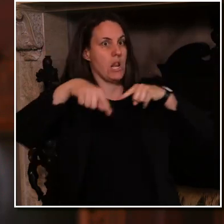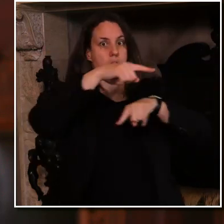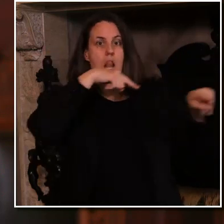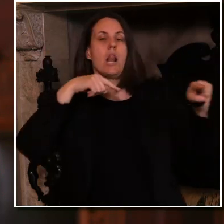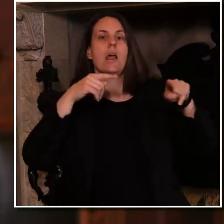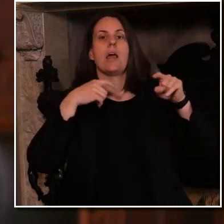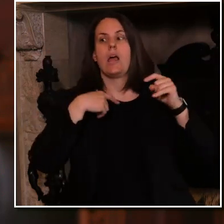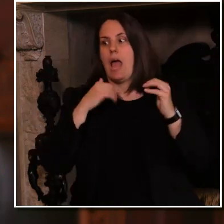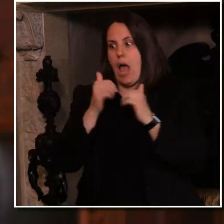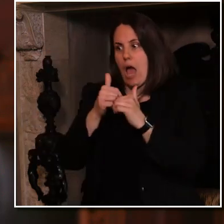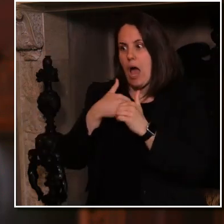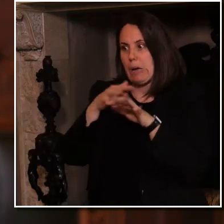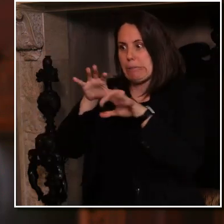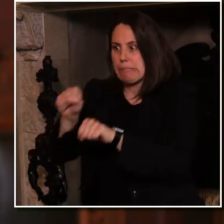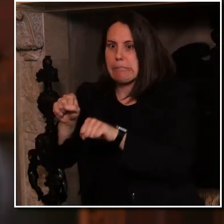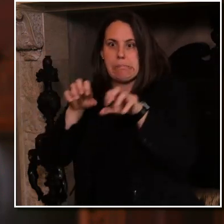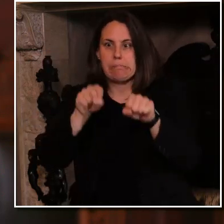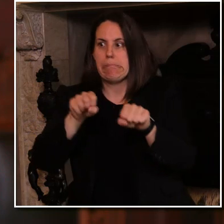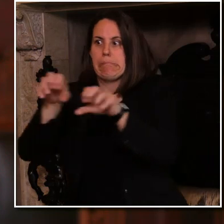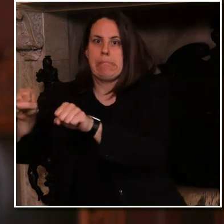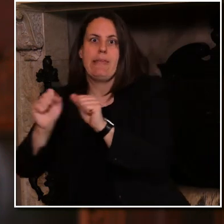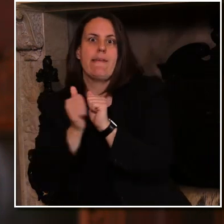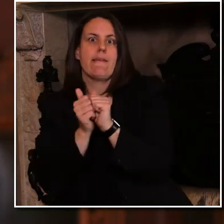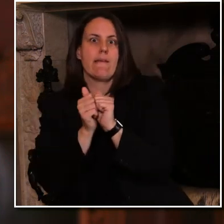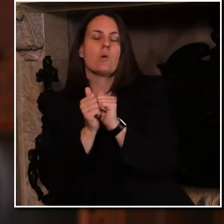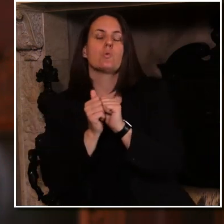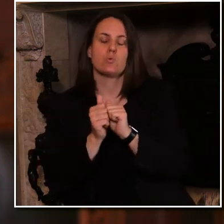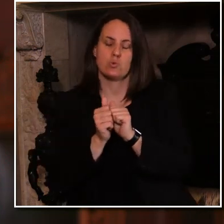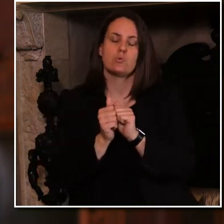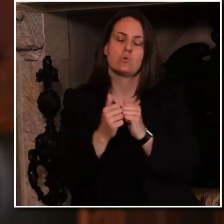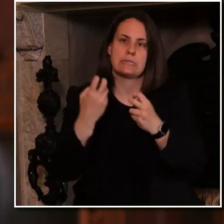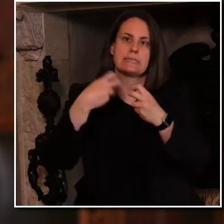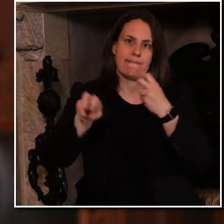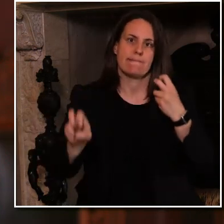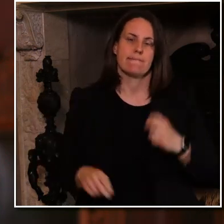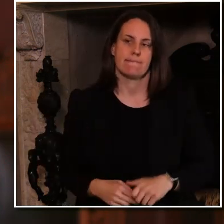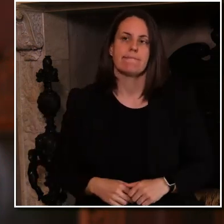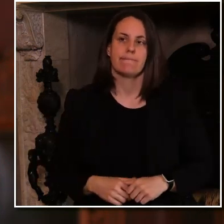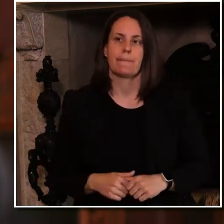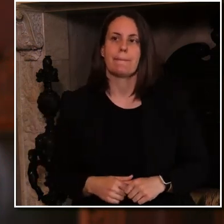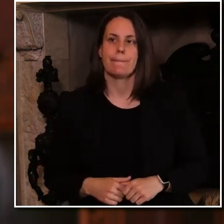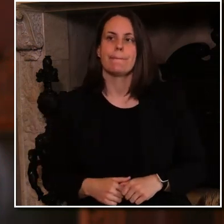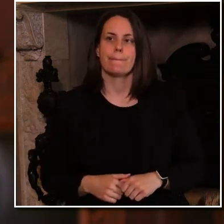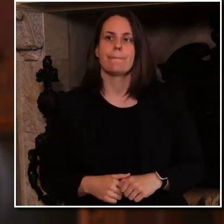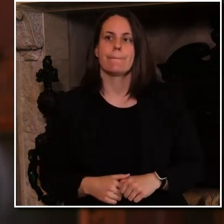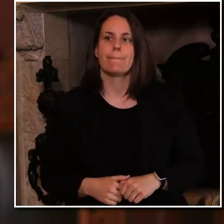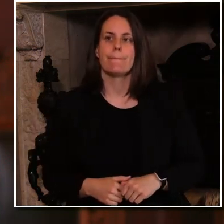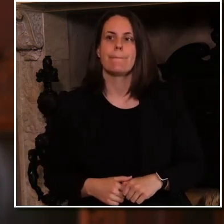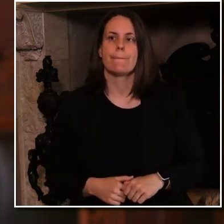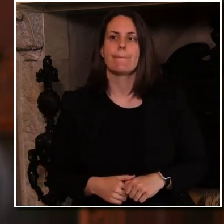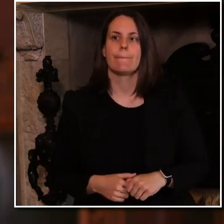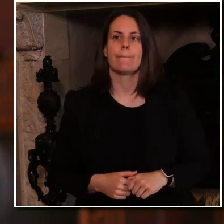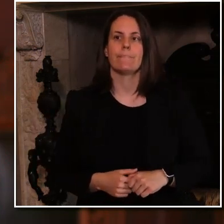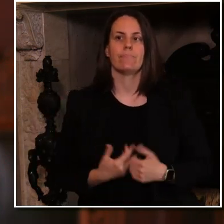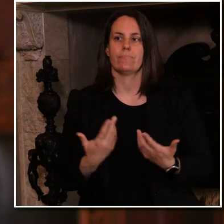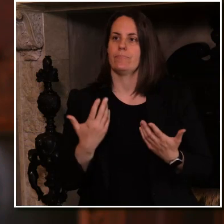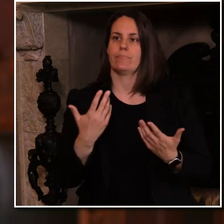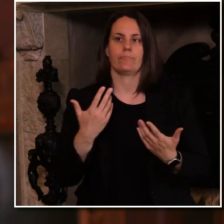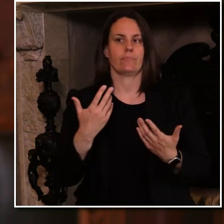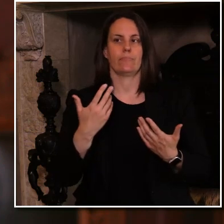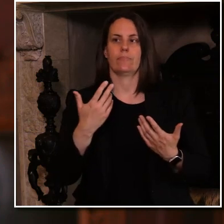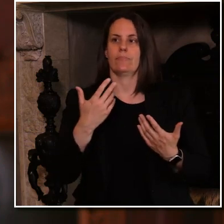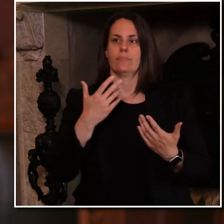that ensures that Wisconsin will have what it needs is hindered by the fact that we are all